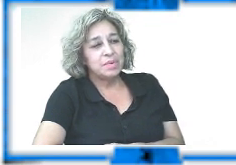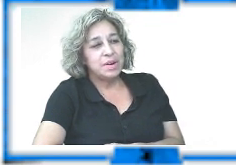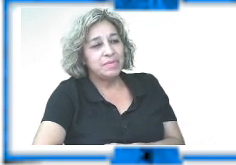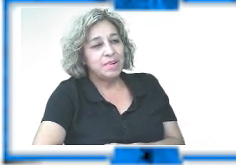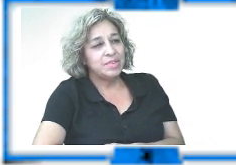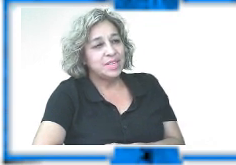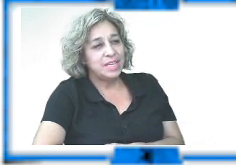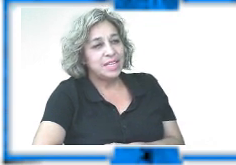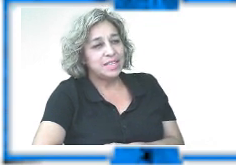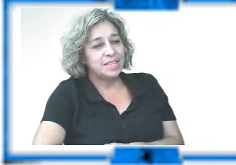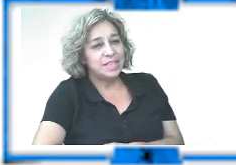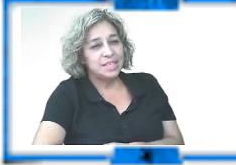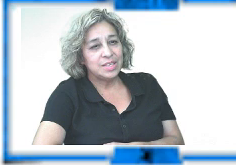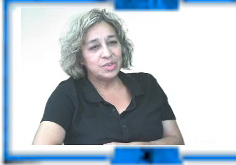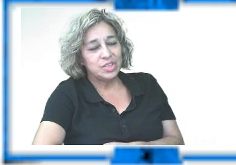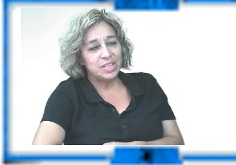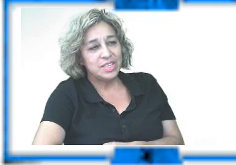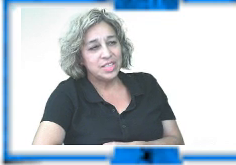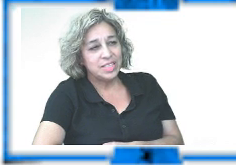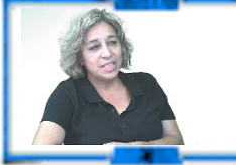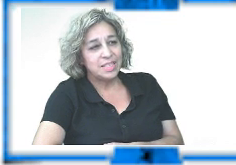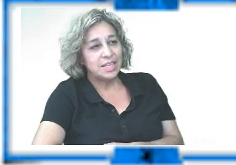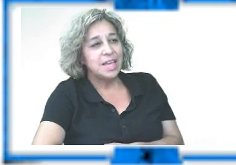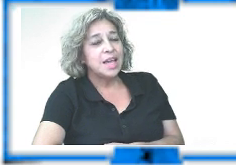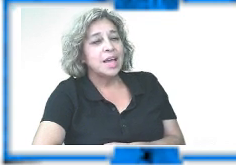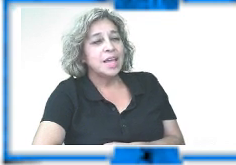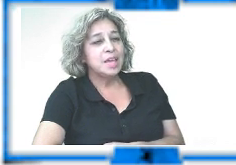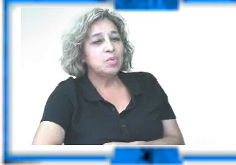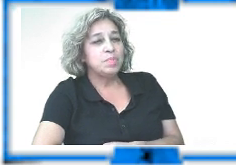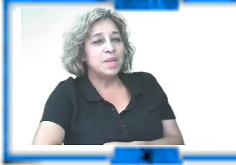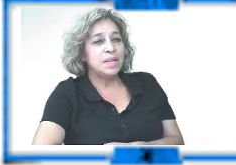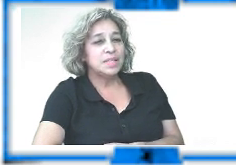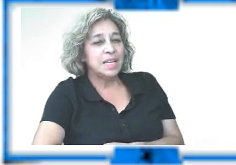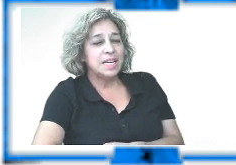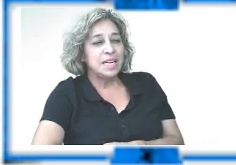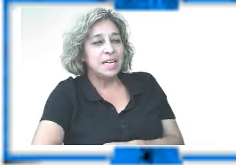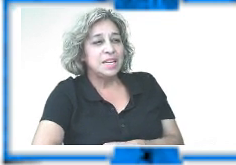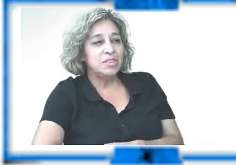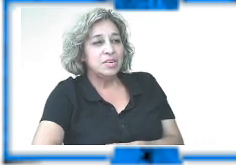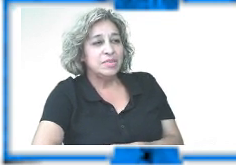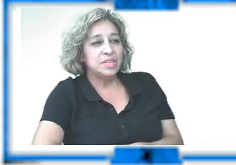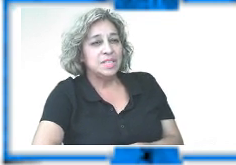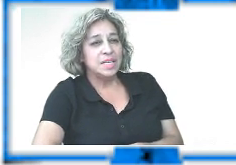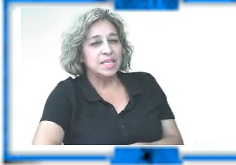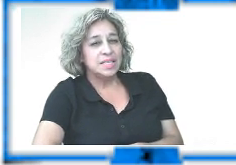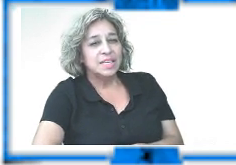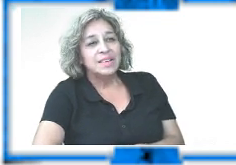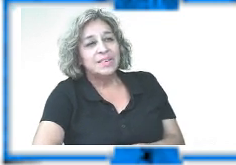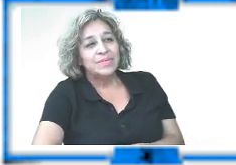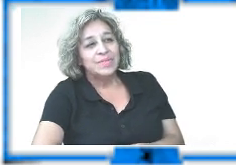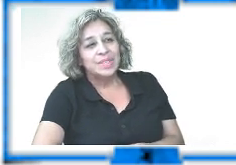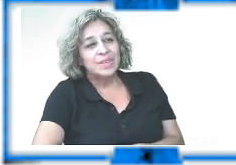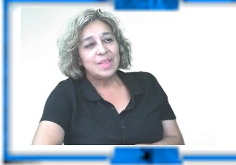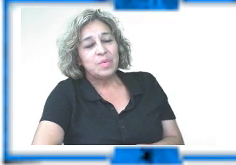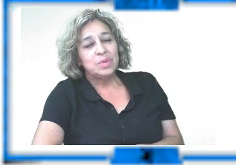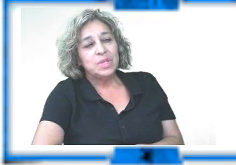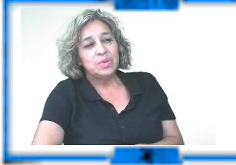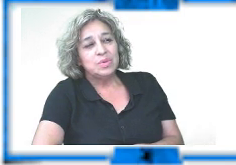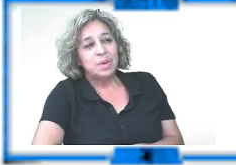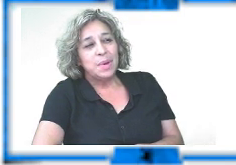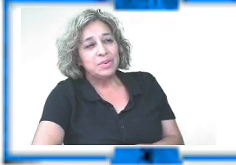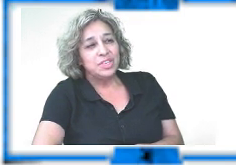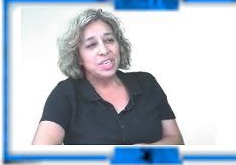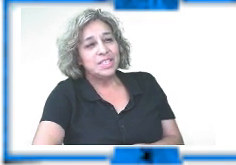getting rid of all the social injustice. He will be studied in universities, so they will